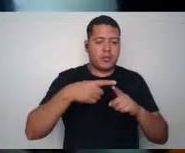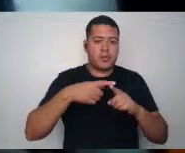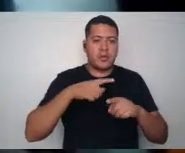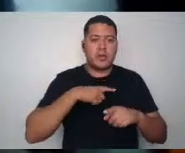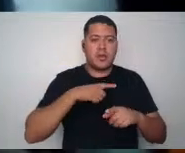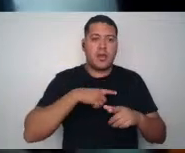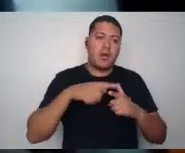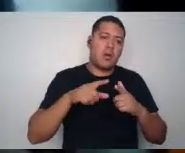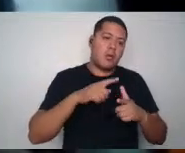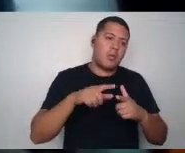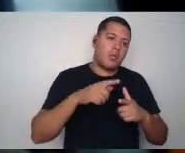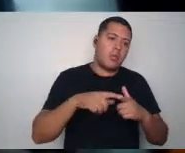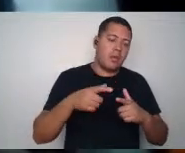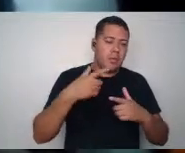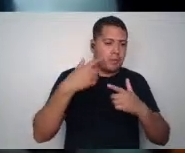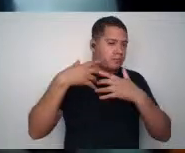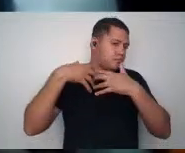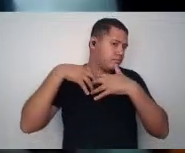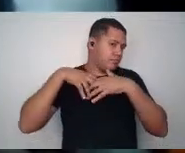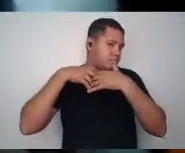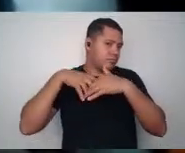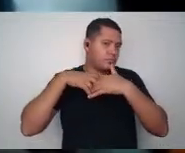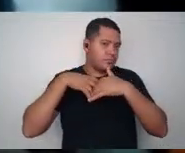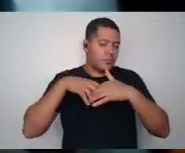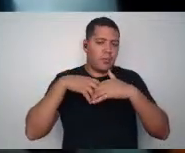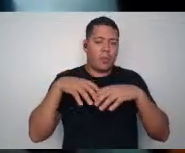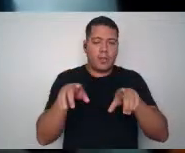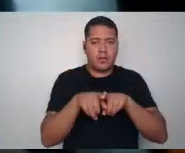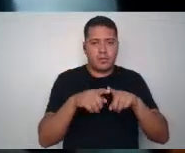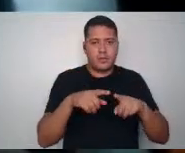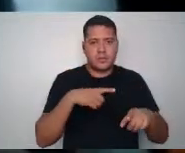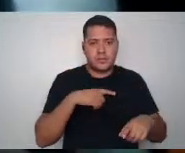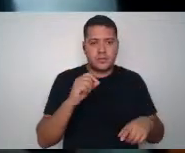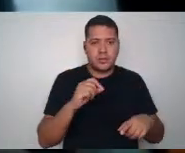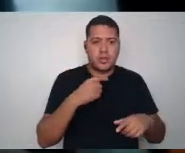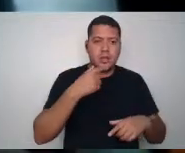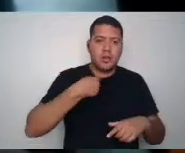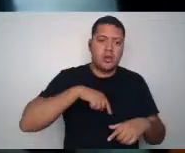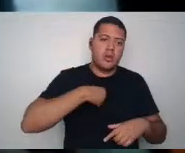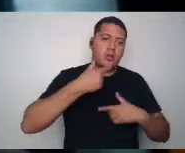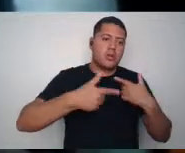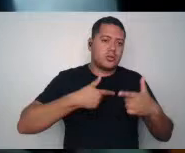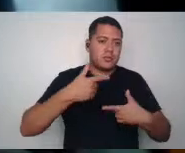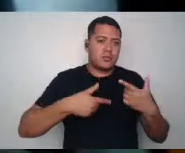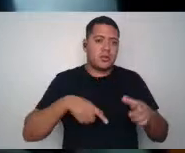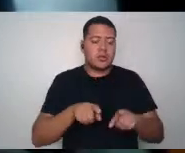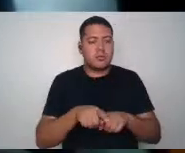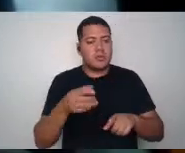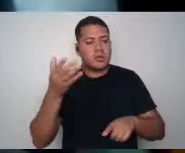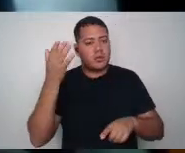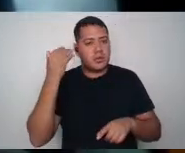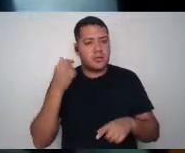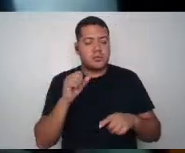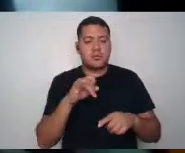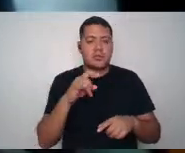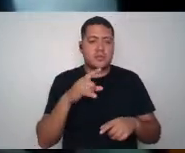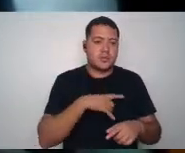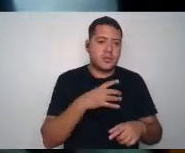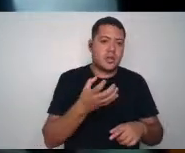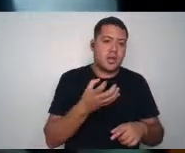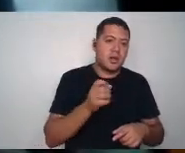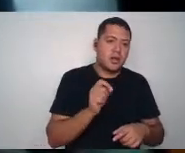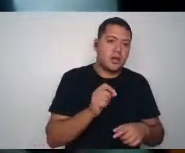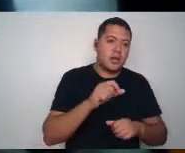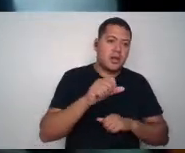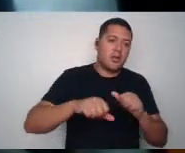because there are a lot of mental health issues, we need to speak of the old